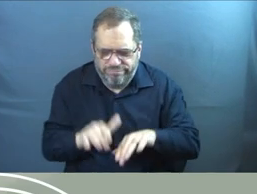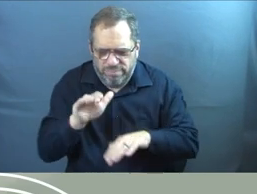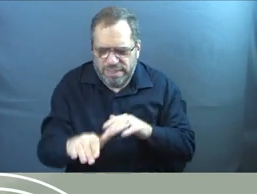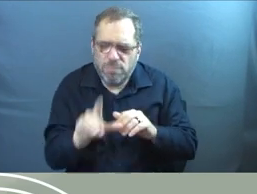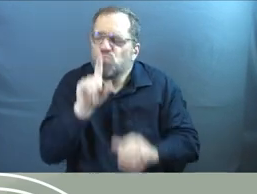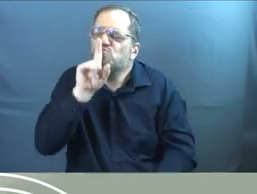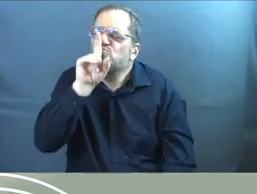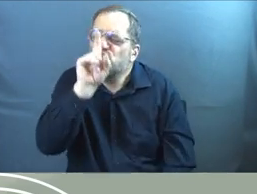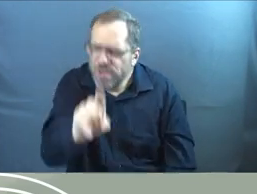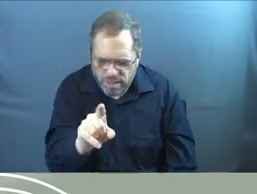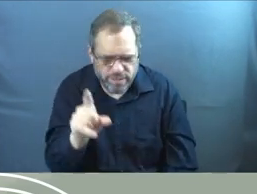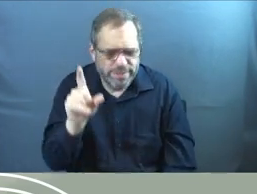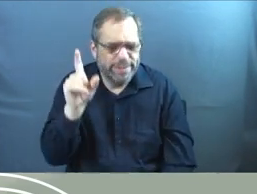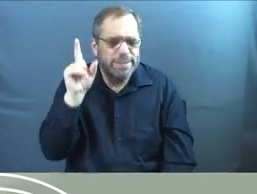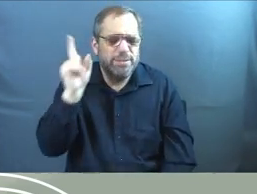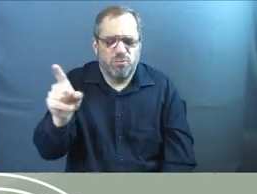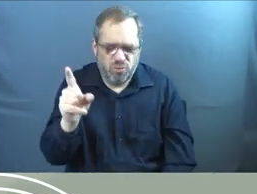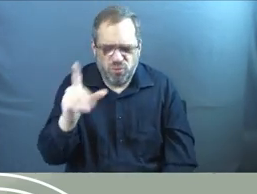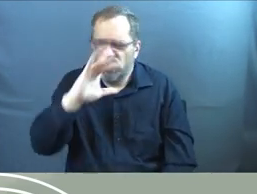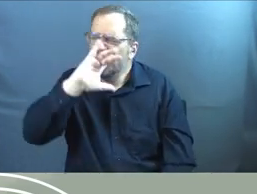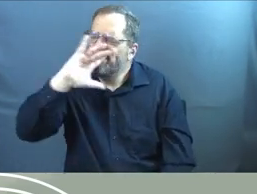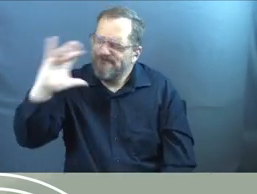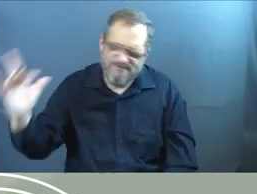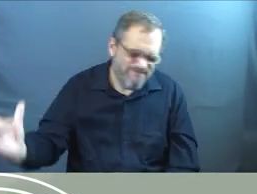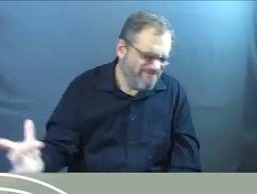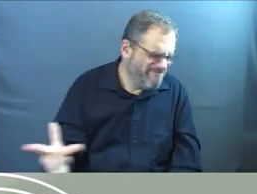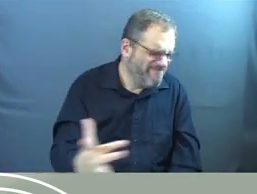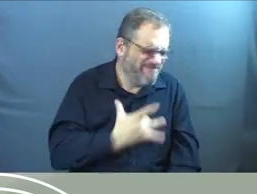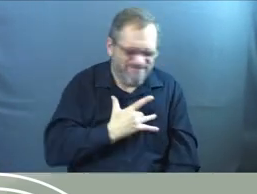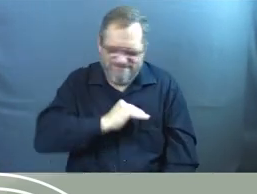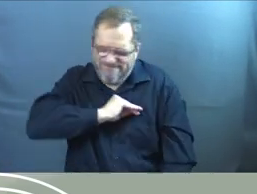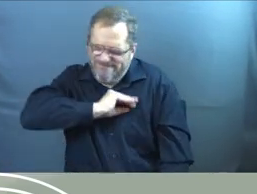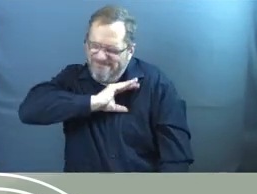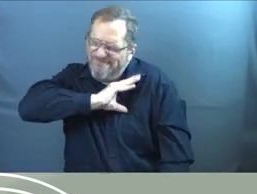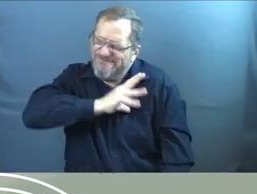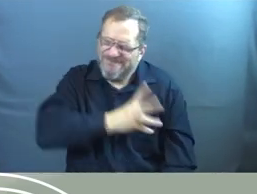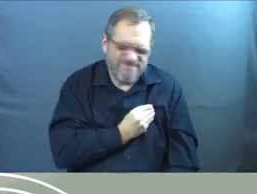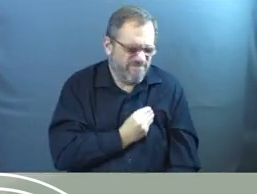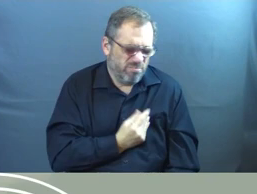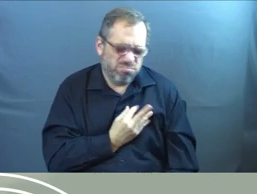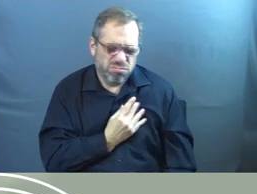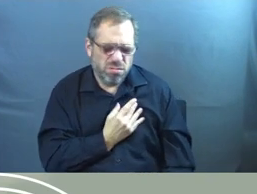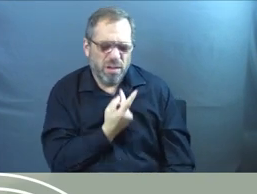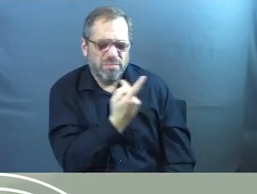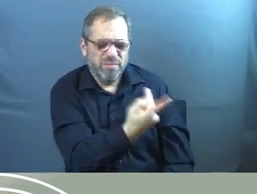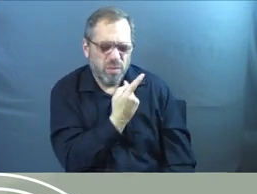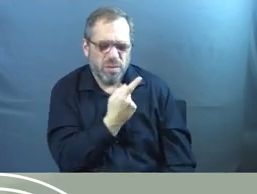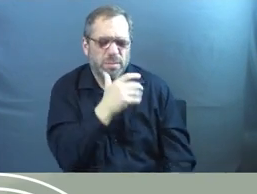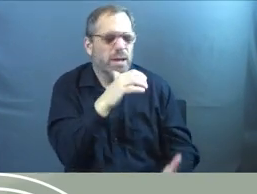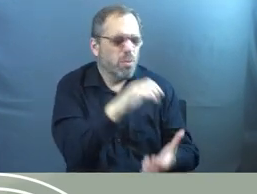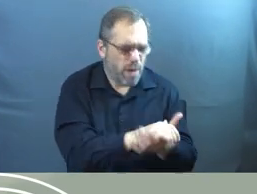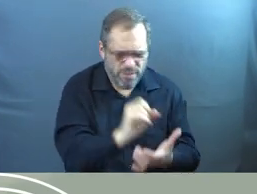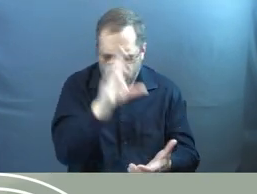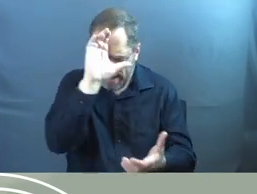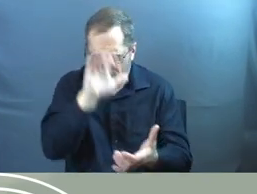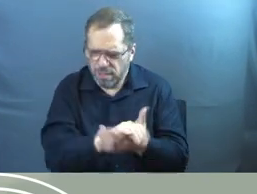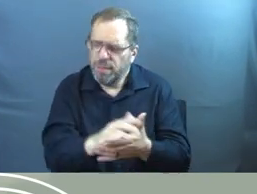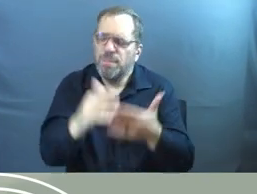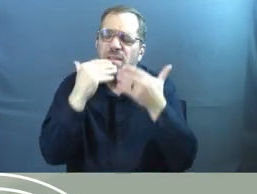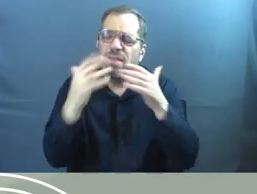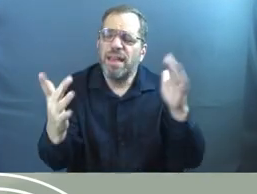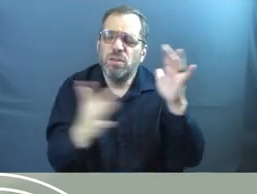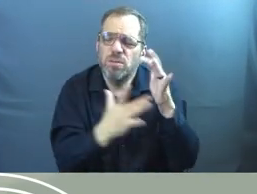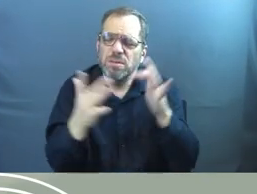real before us, God, and that you would light a fire in our hearts, God, for each other. Jesus, thank you